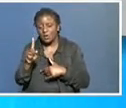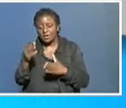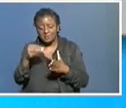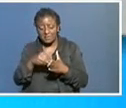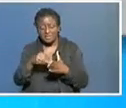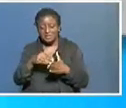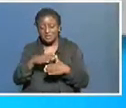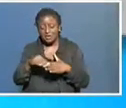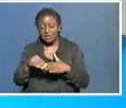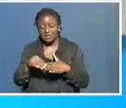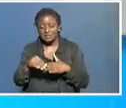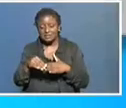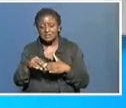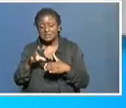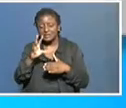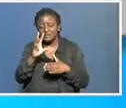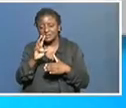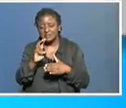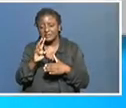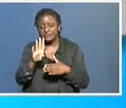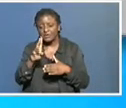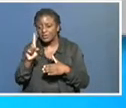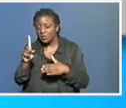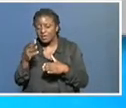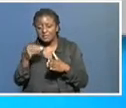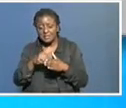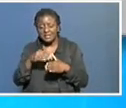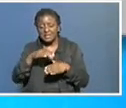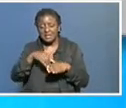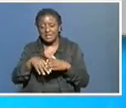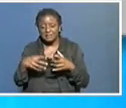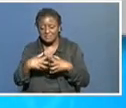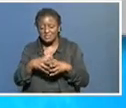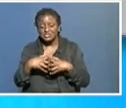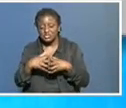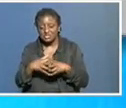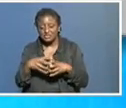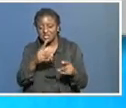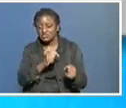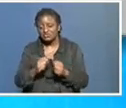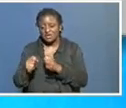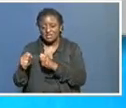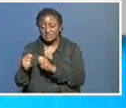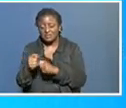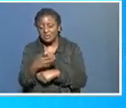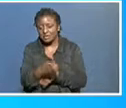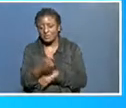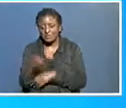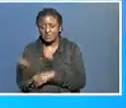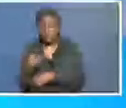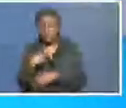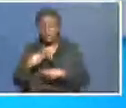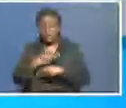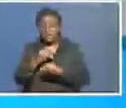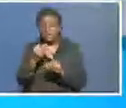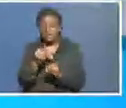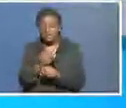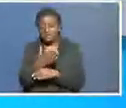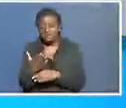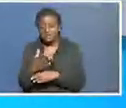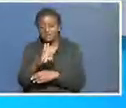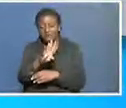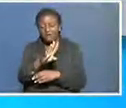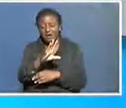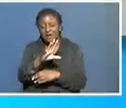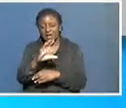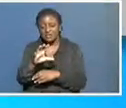$631 million dollars in machinery and transport equipment, and manufactured goods estimated at $480